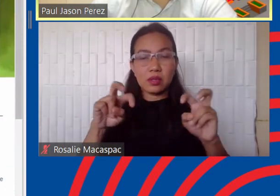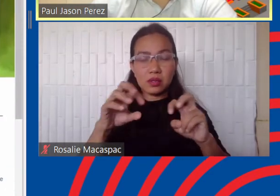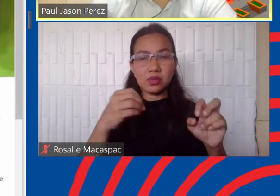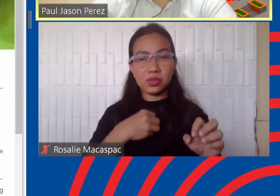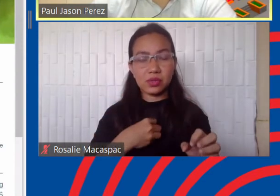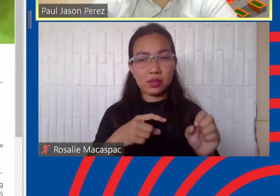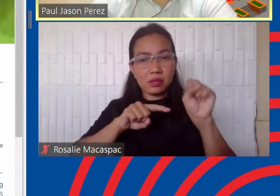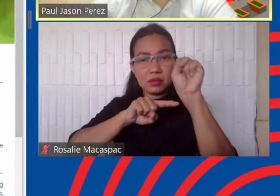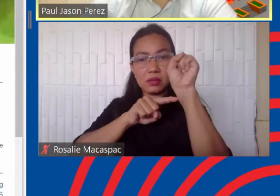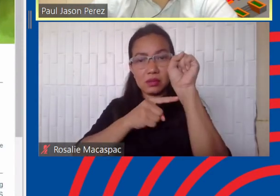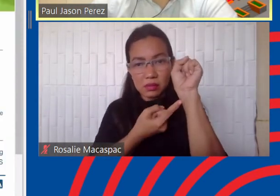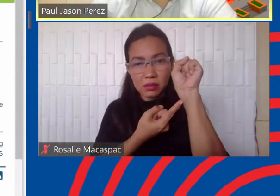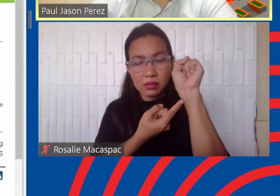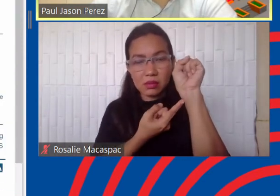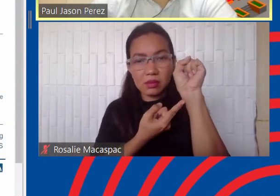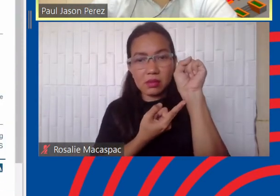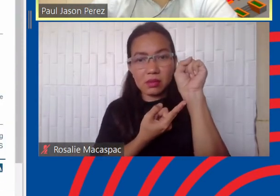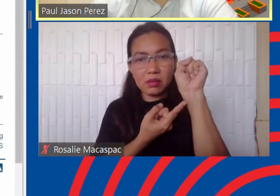they are